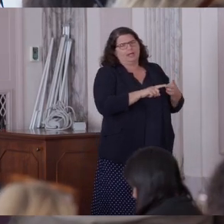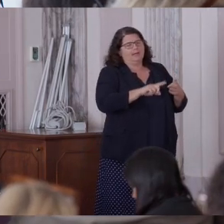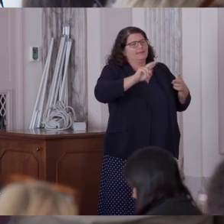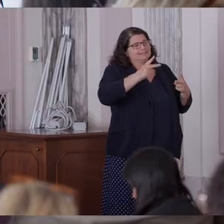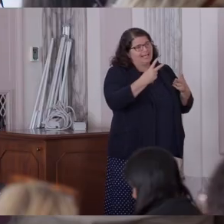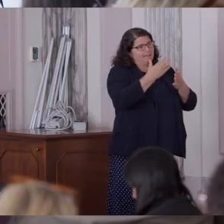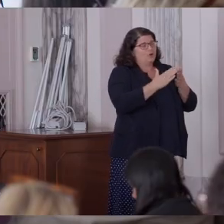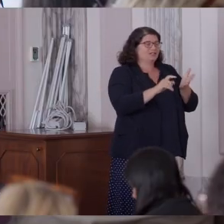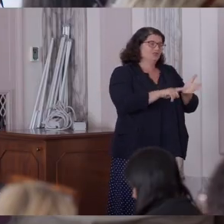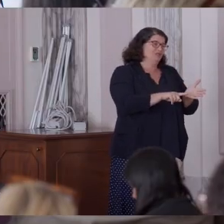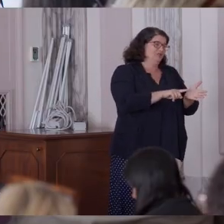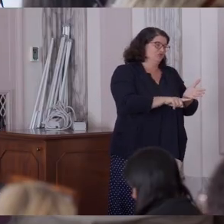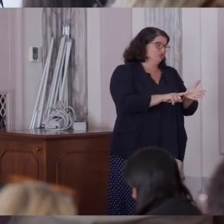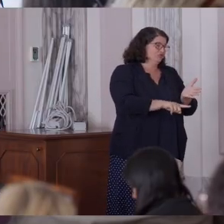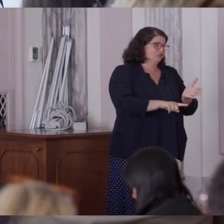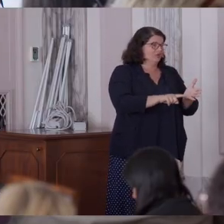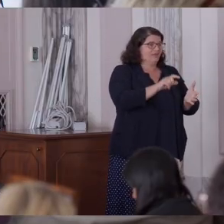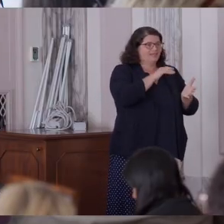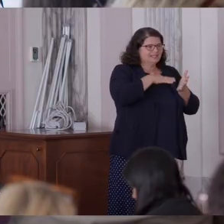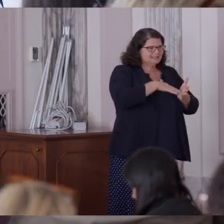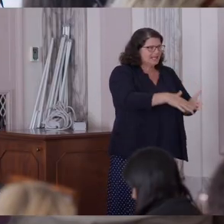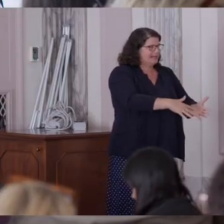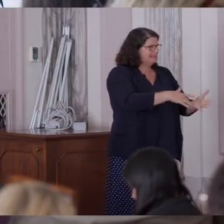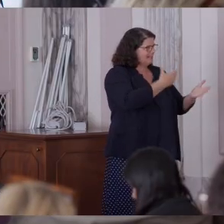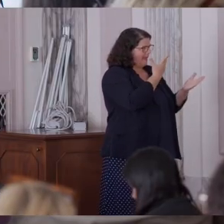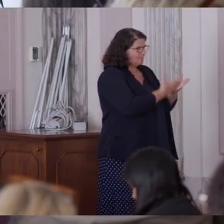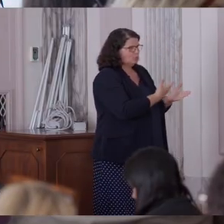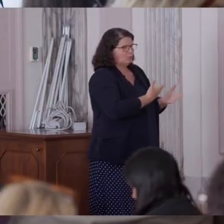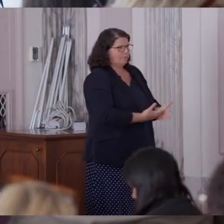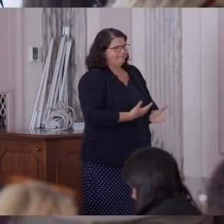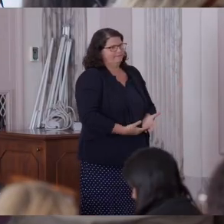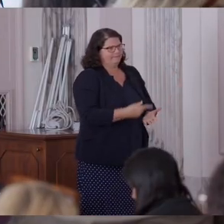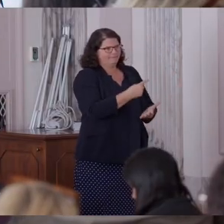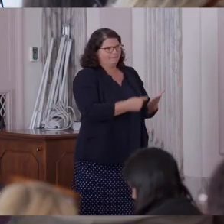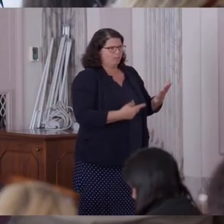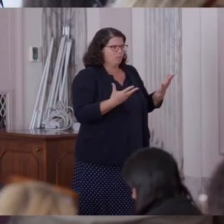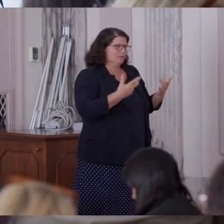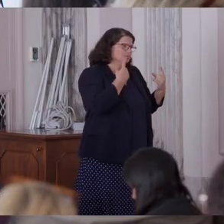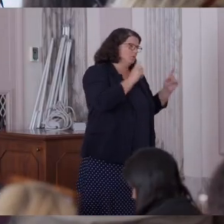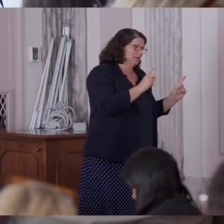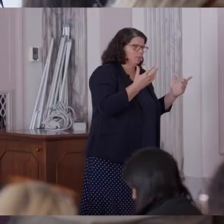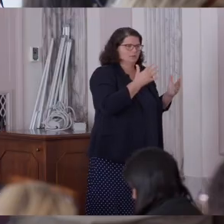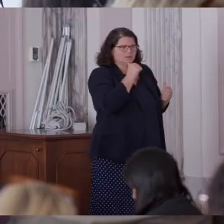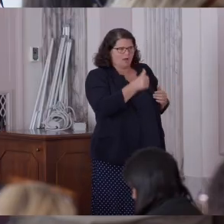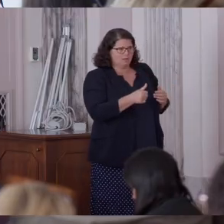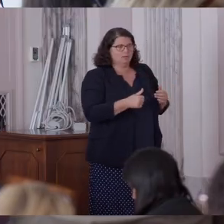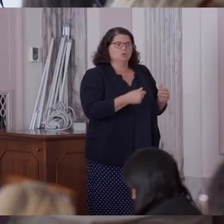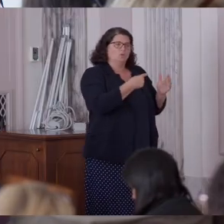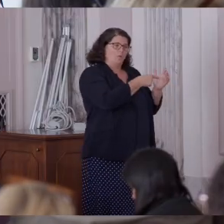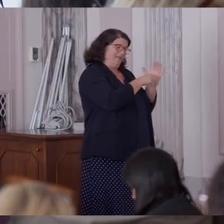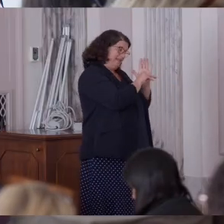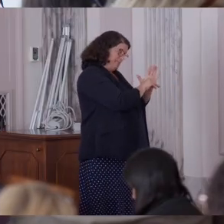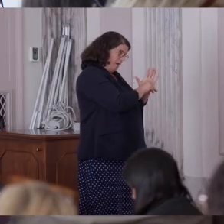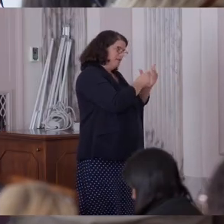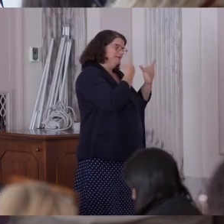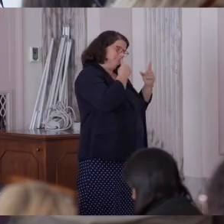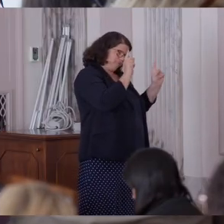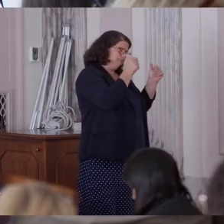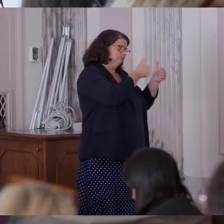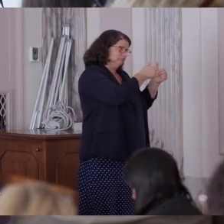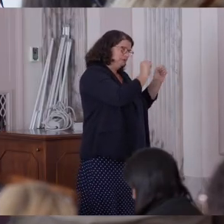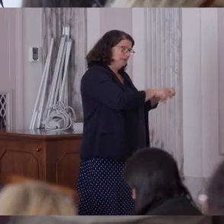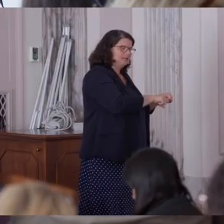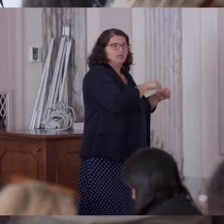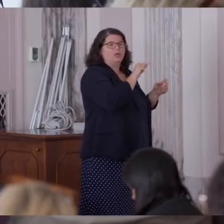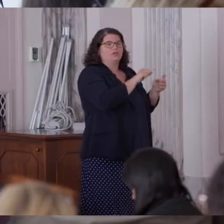research work. The research to say whether it's, this is the efficacy of the model, this is the services that are needed,